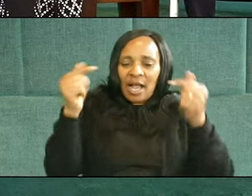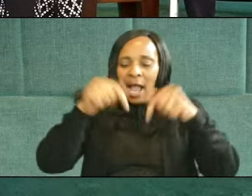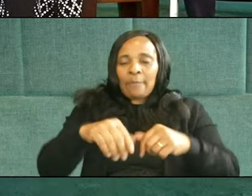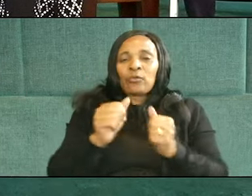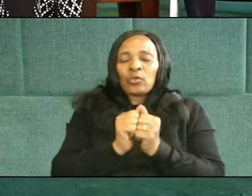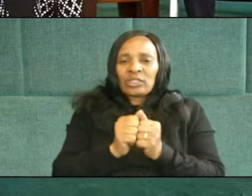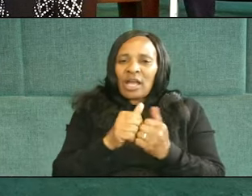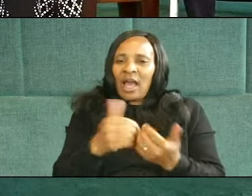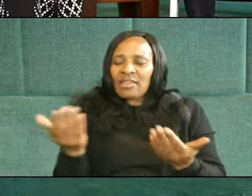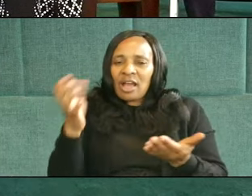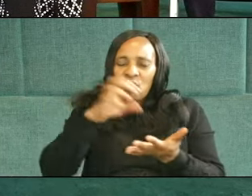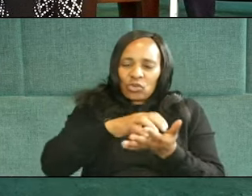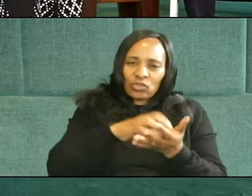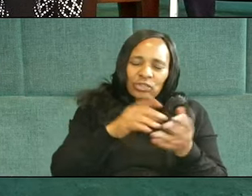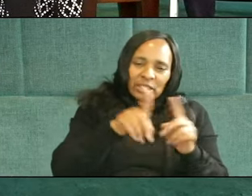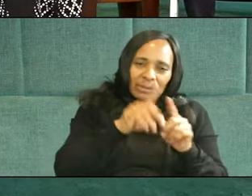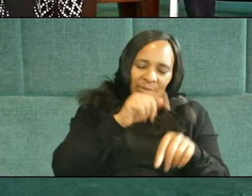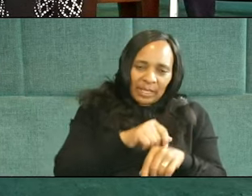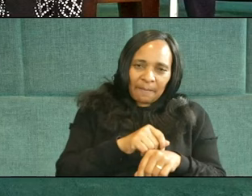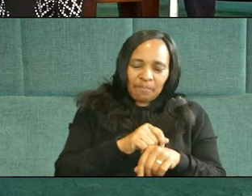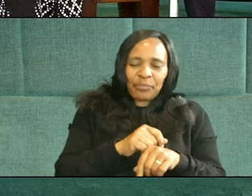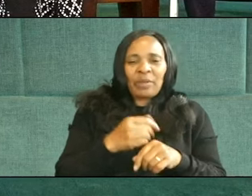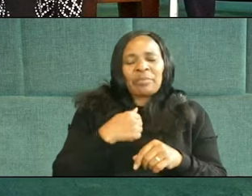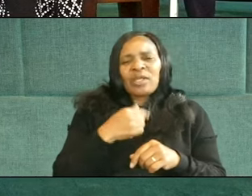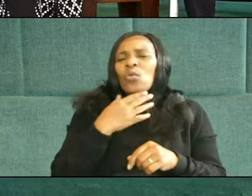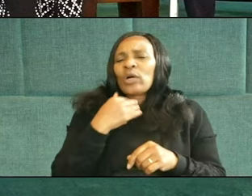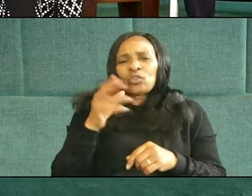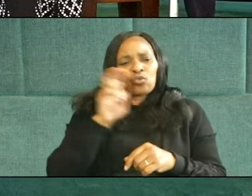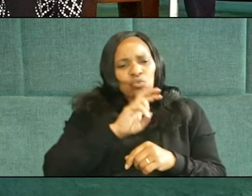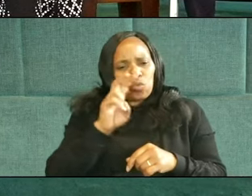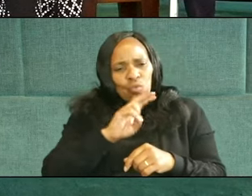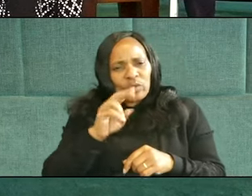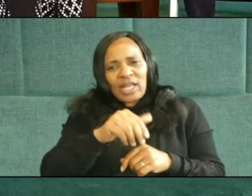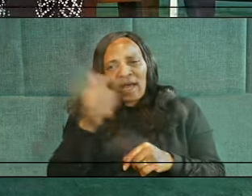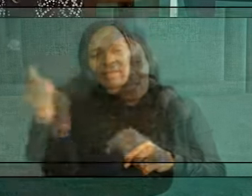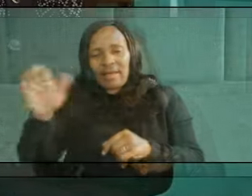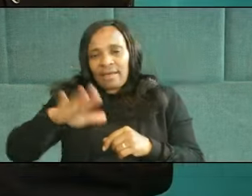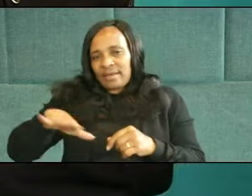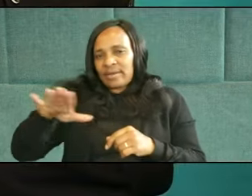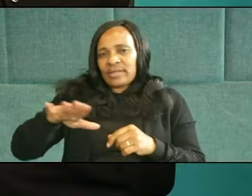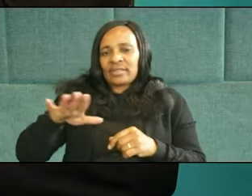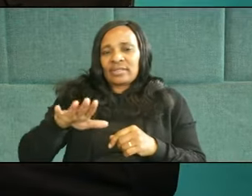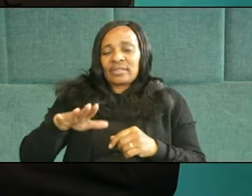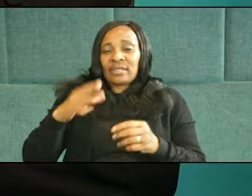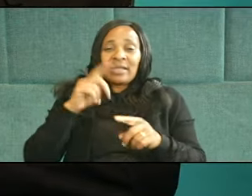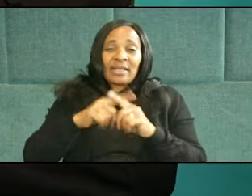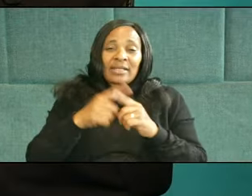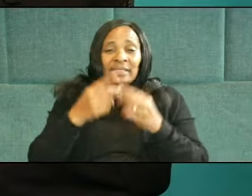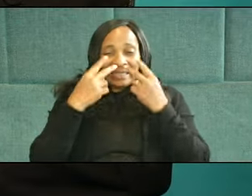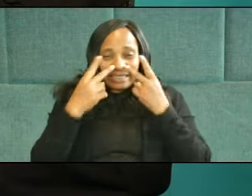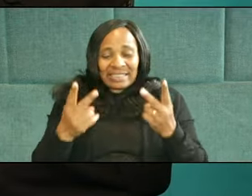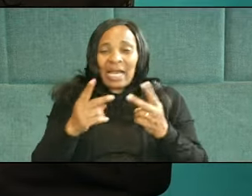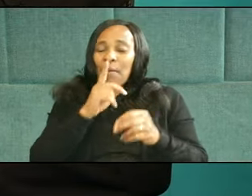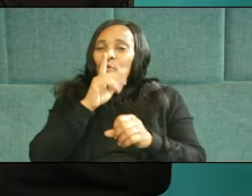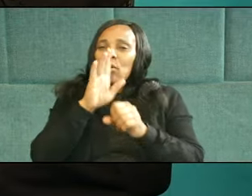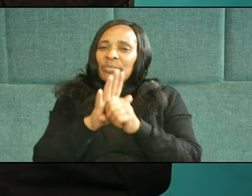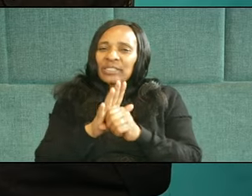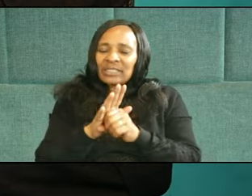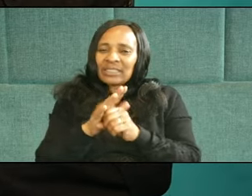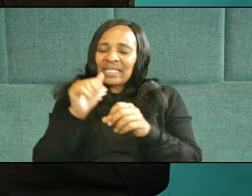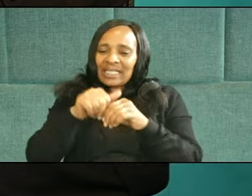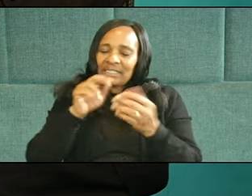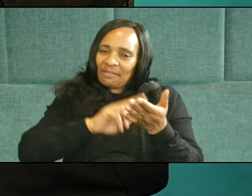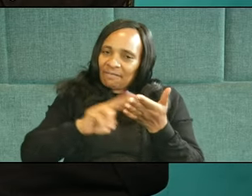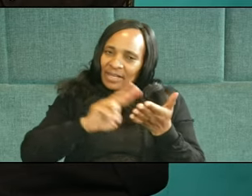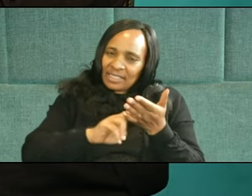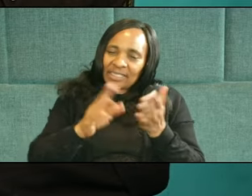as well. Mm. Okay? So I just want us to look at some punchlines and see a promise in that verse,